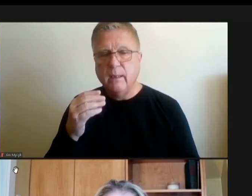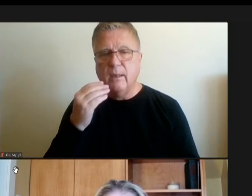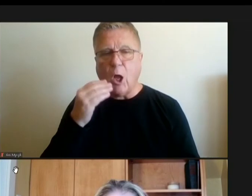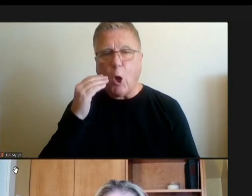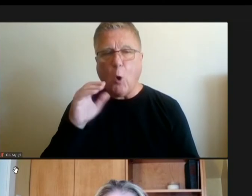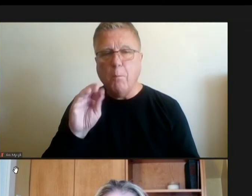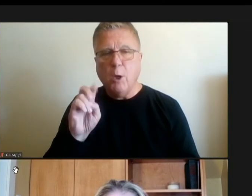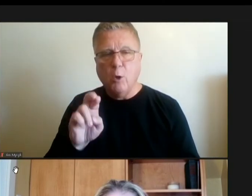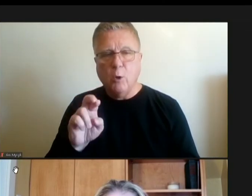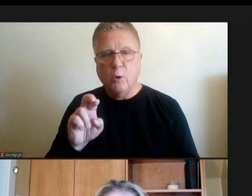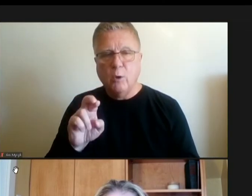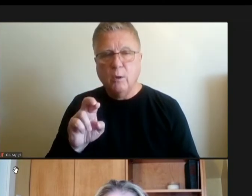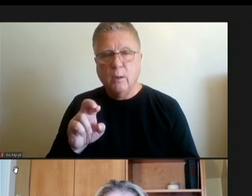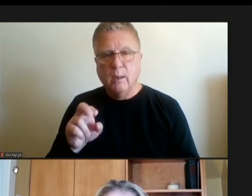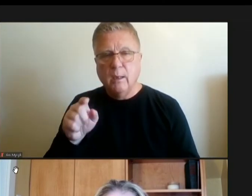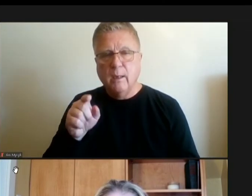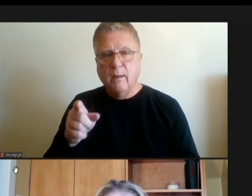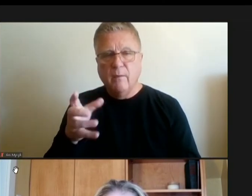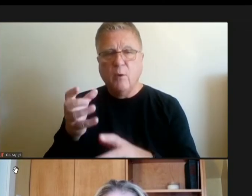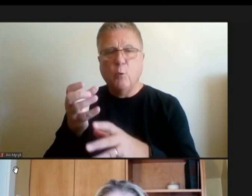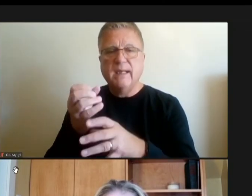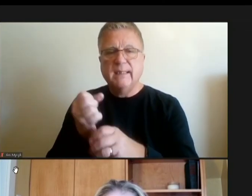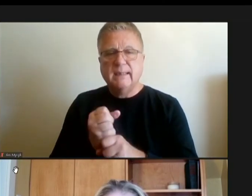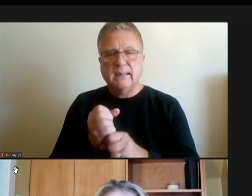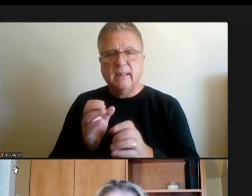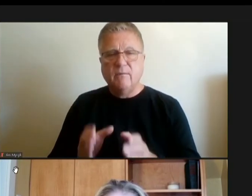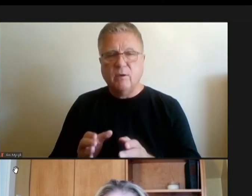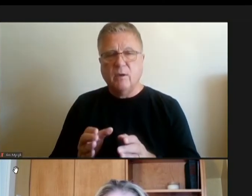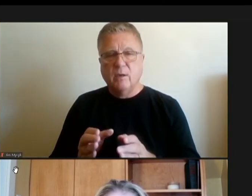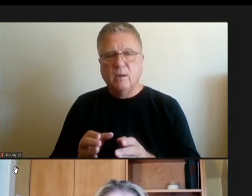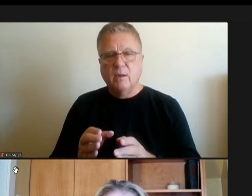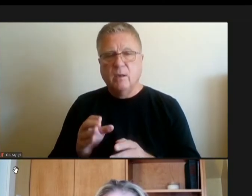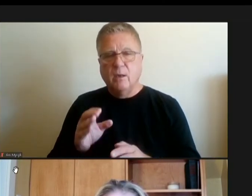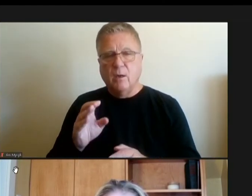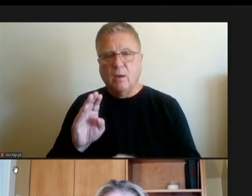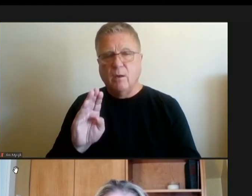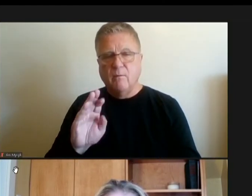the receiver of the bill.